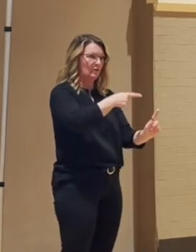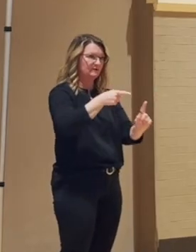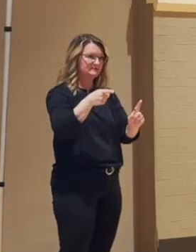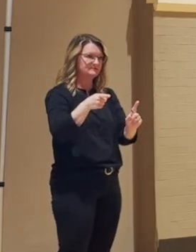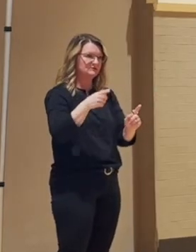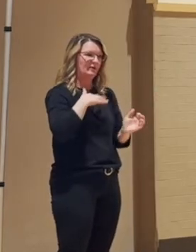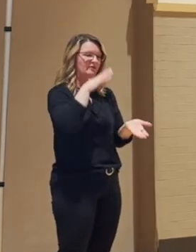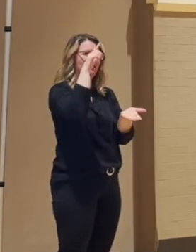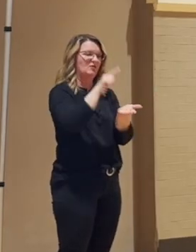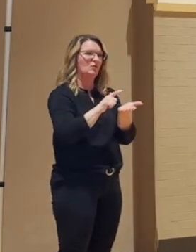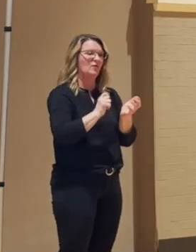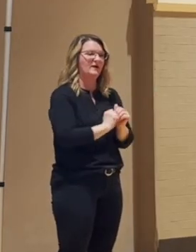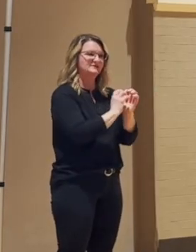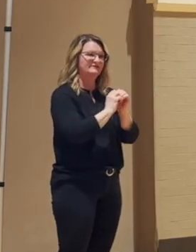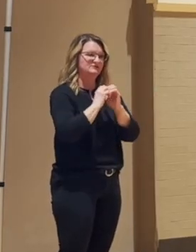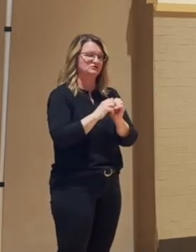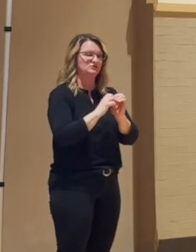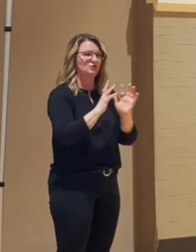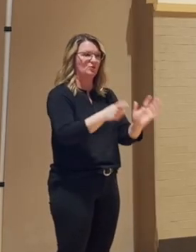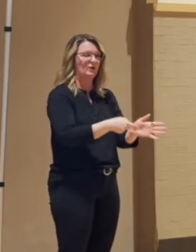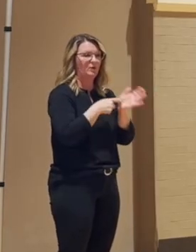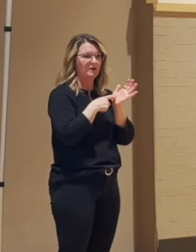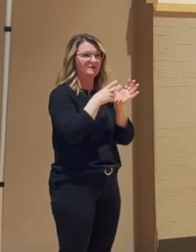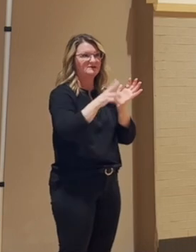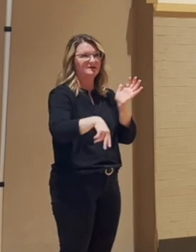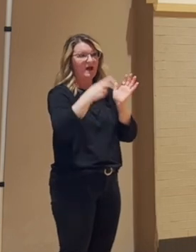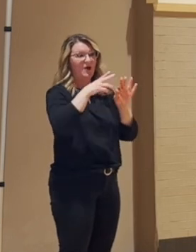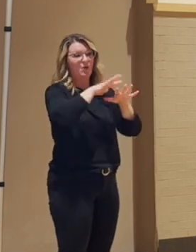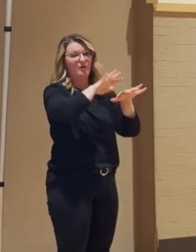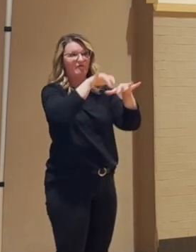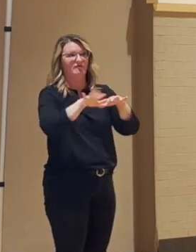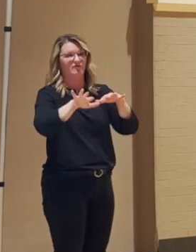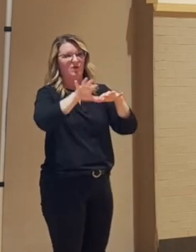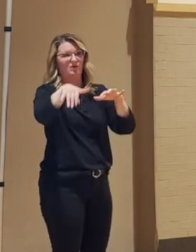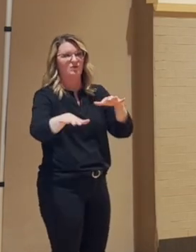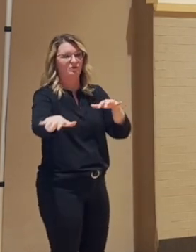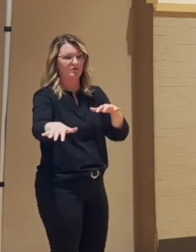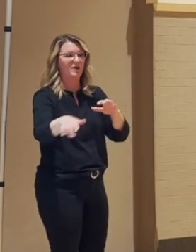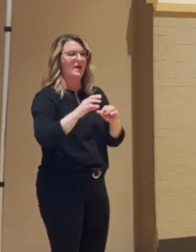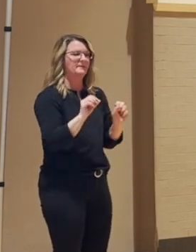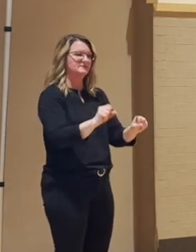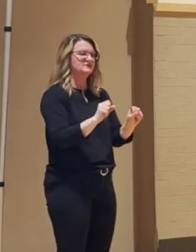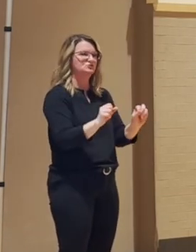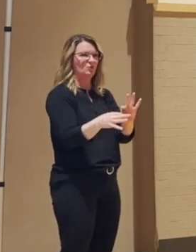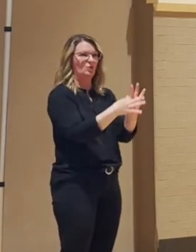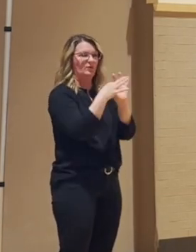low activation requirements and high overflow in the baseline projects, and then potential